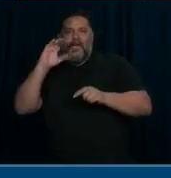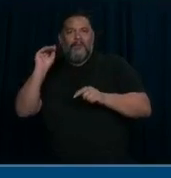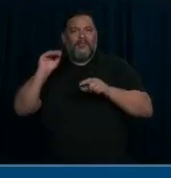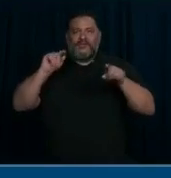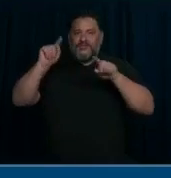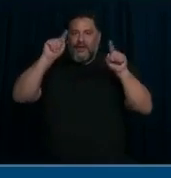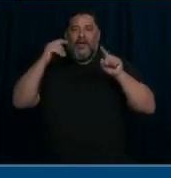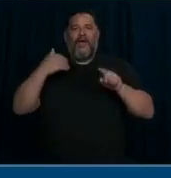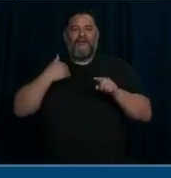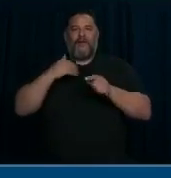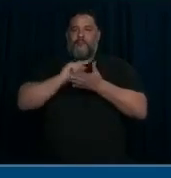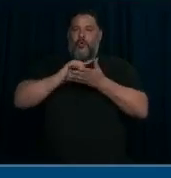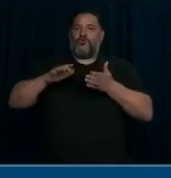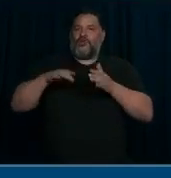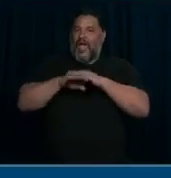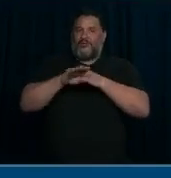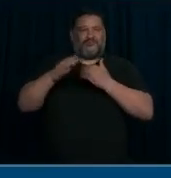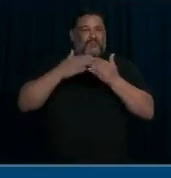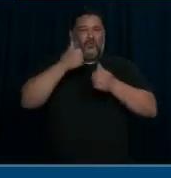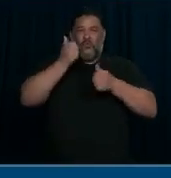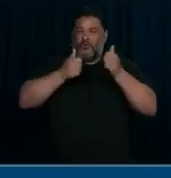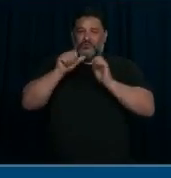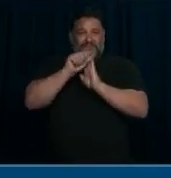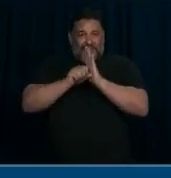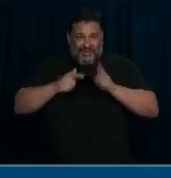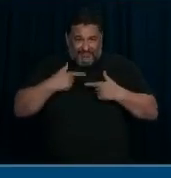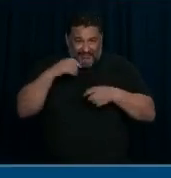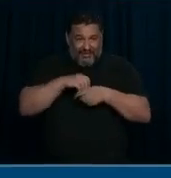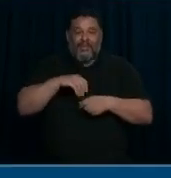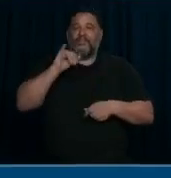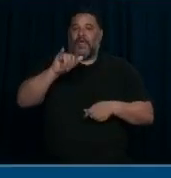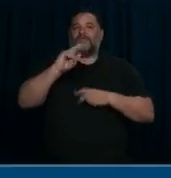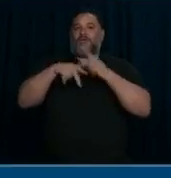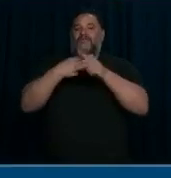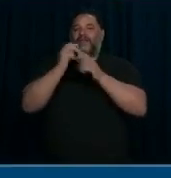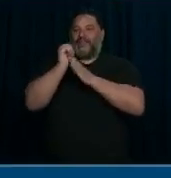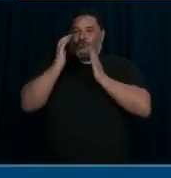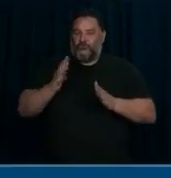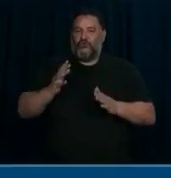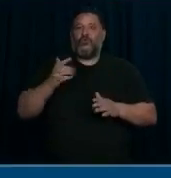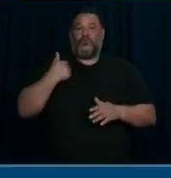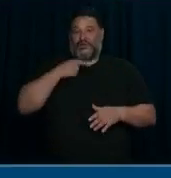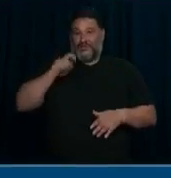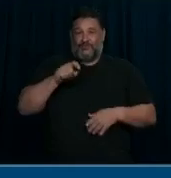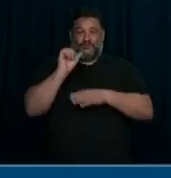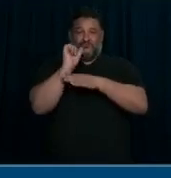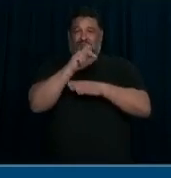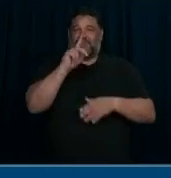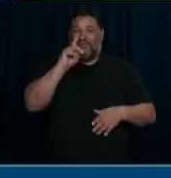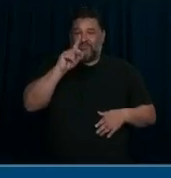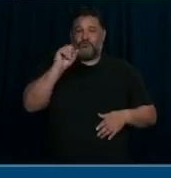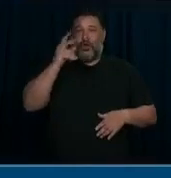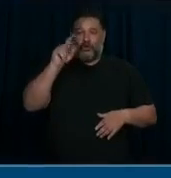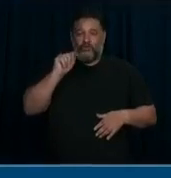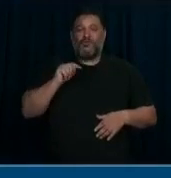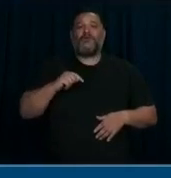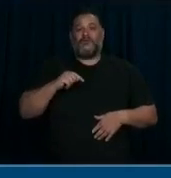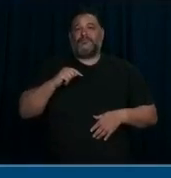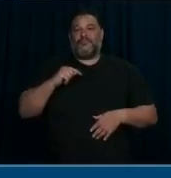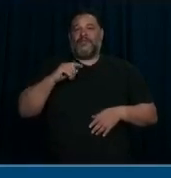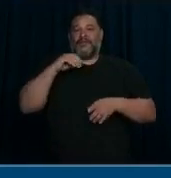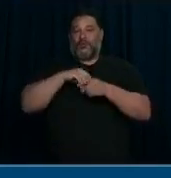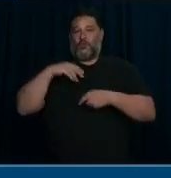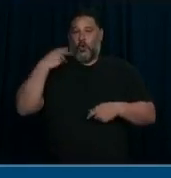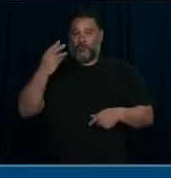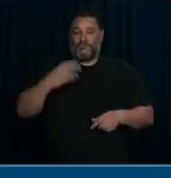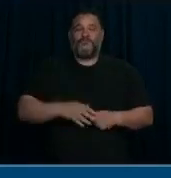state they lived in. That's the kind of experience, that's the kind of leader we need to beat David Schweikert and make a difference in Washington. Thanks very much to all of you